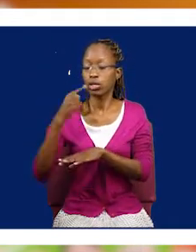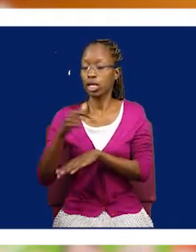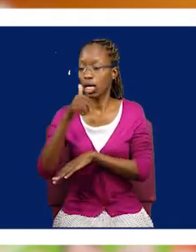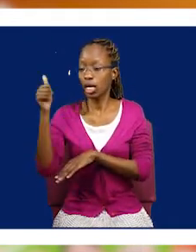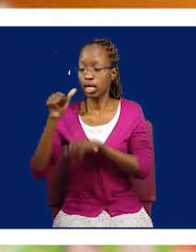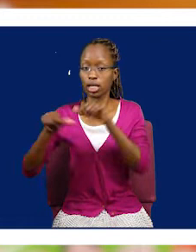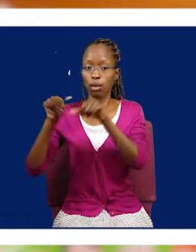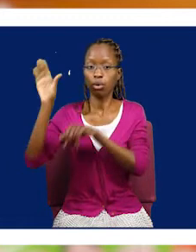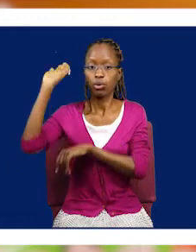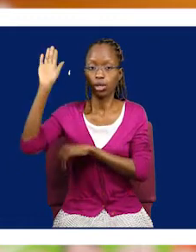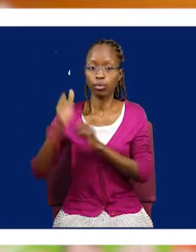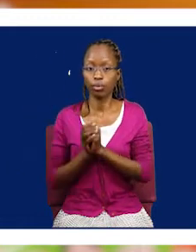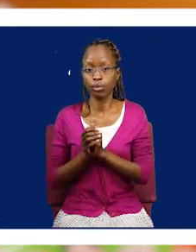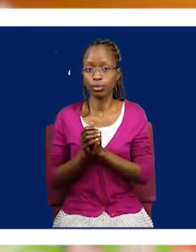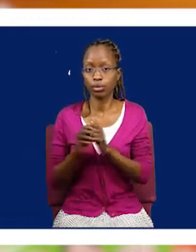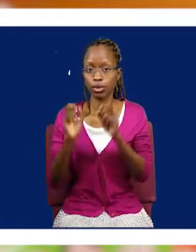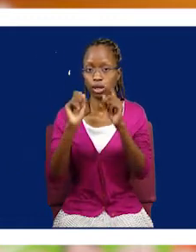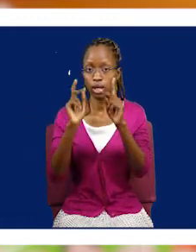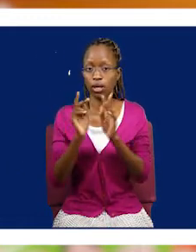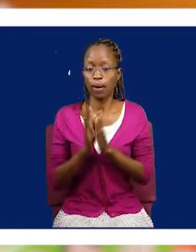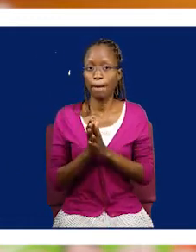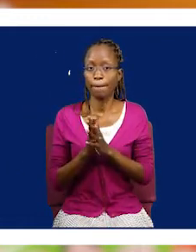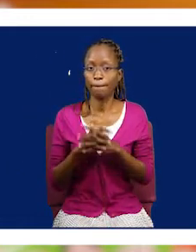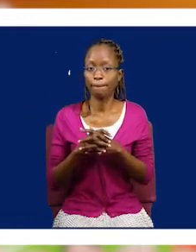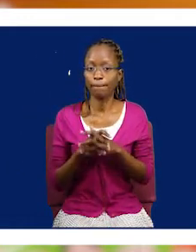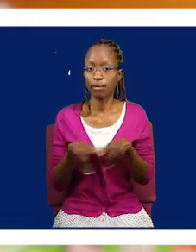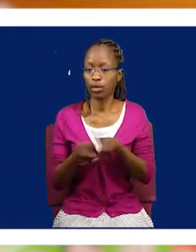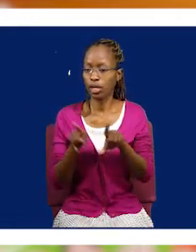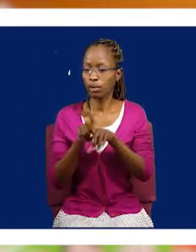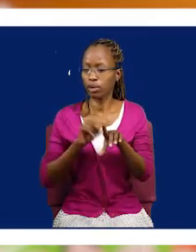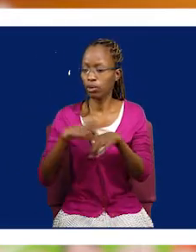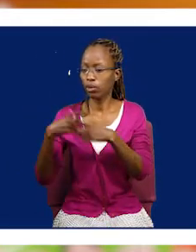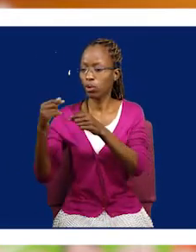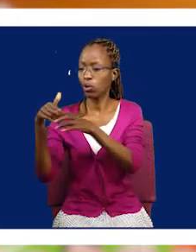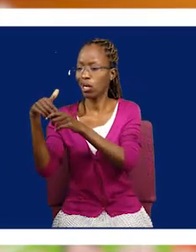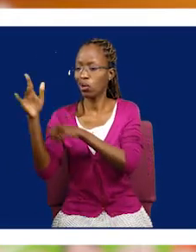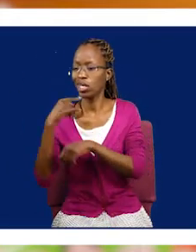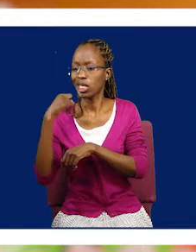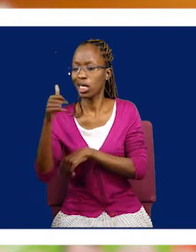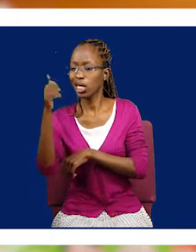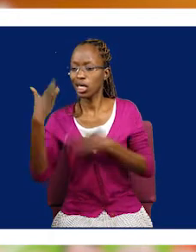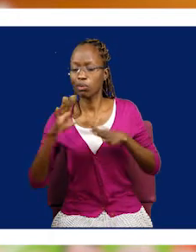others about him. Right? So, as they were going out, they were telling others about God.